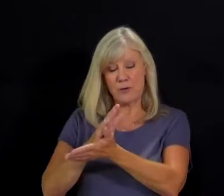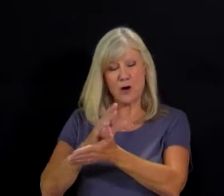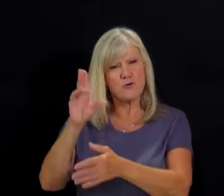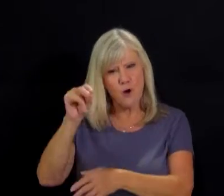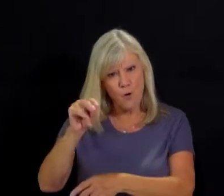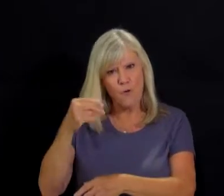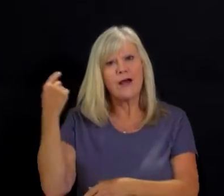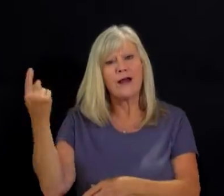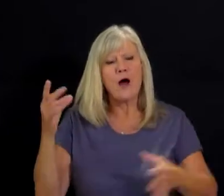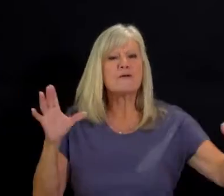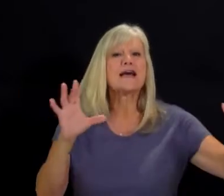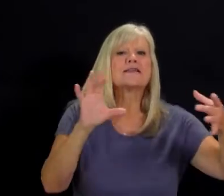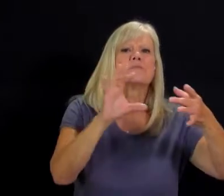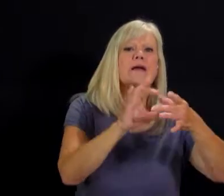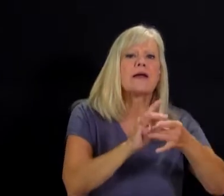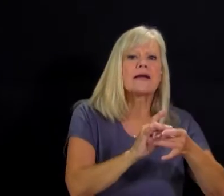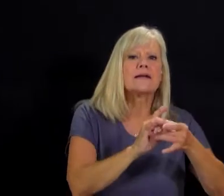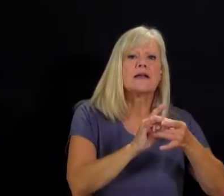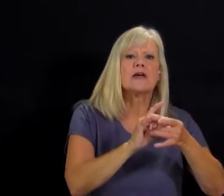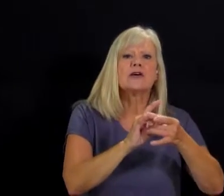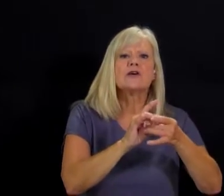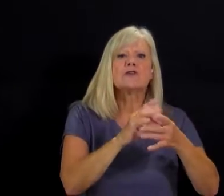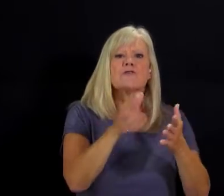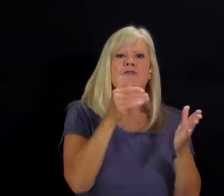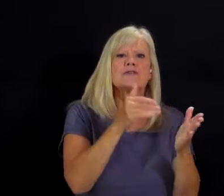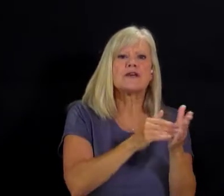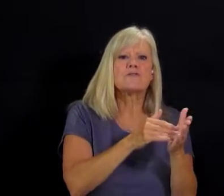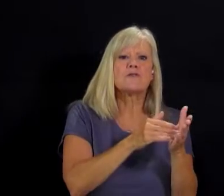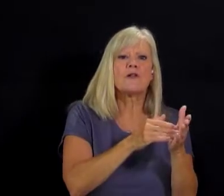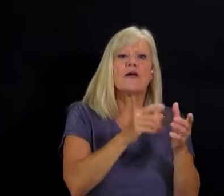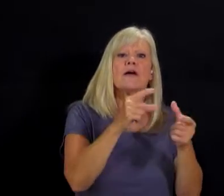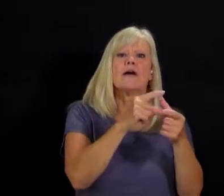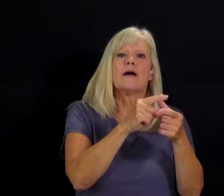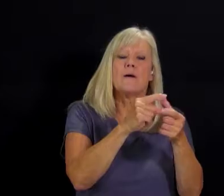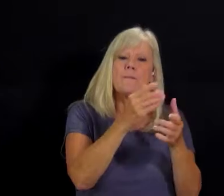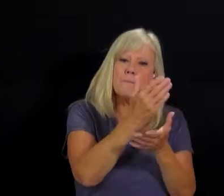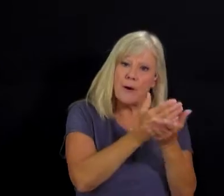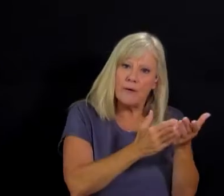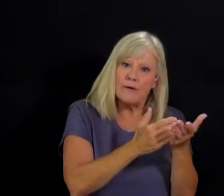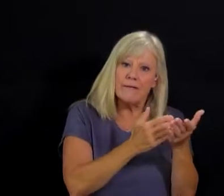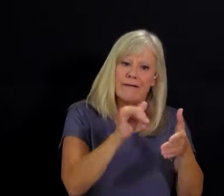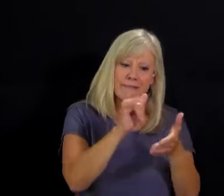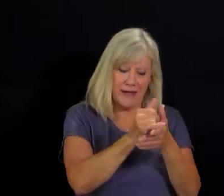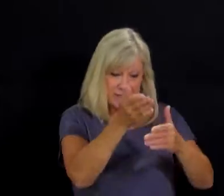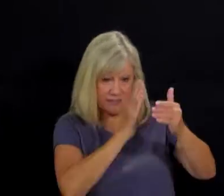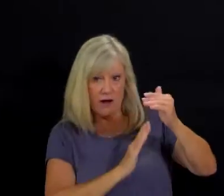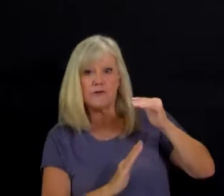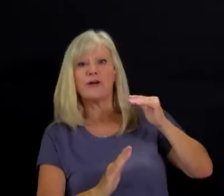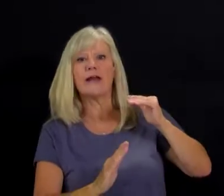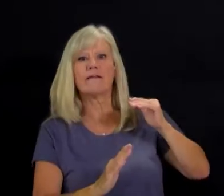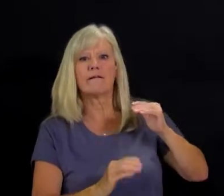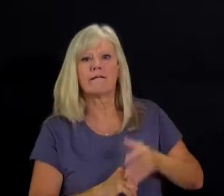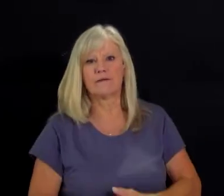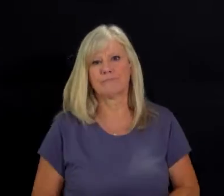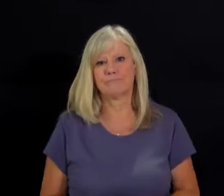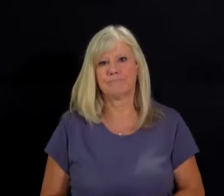be connected to the main clause to which it is subordinated and